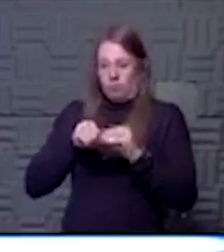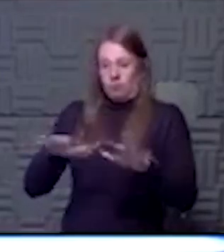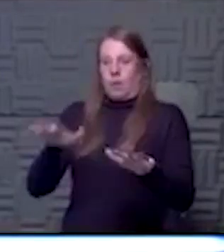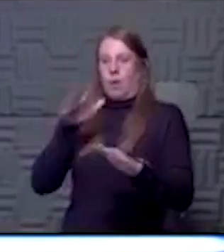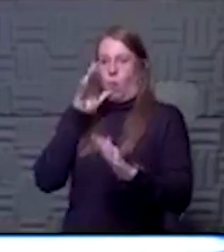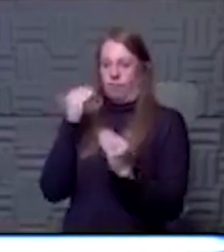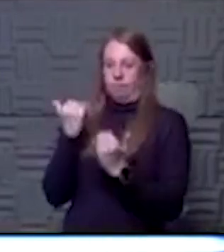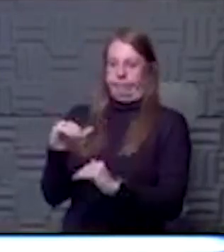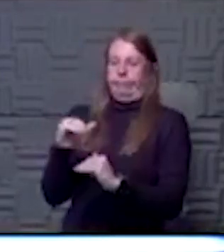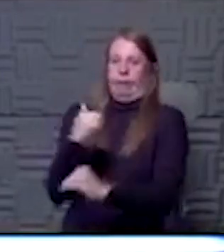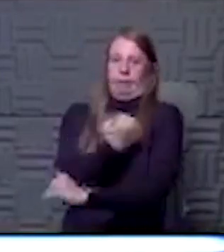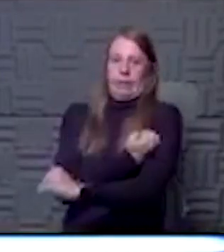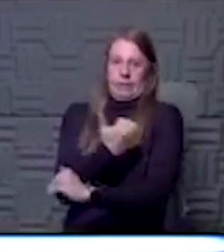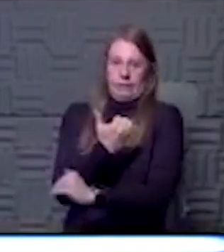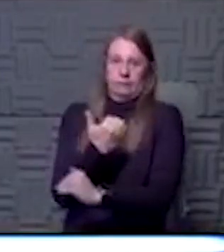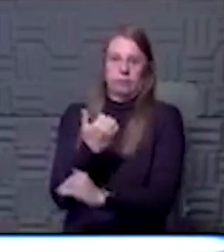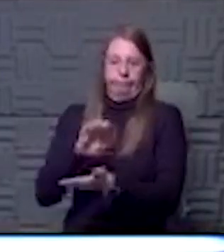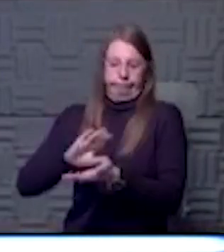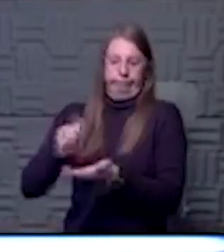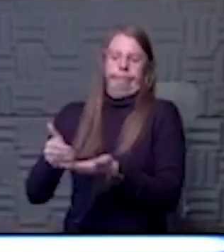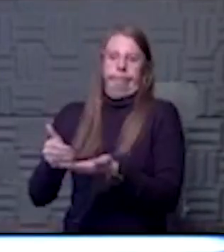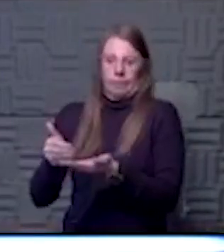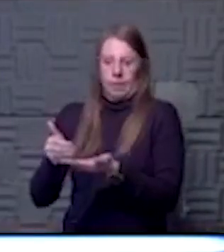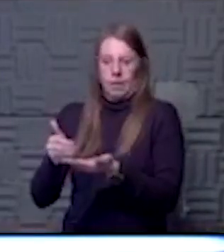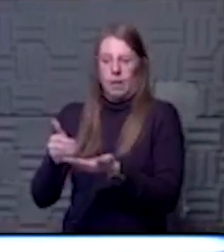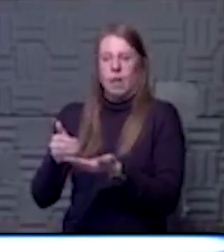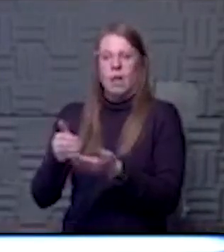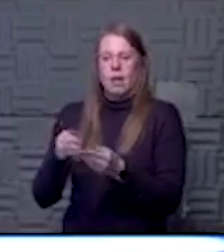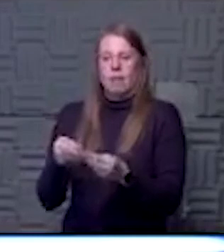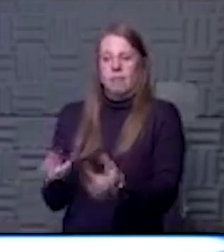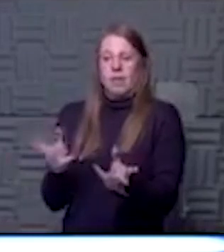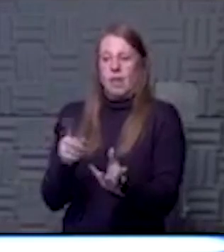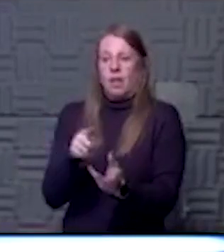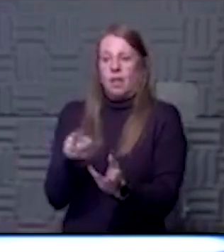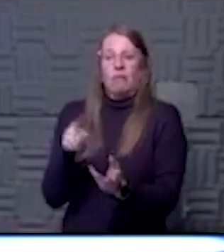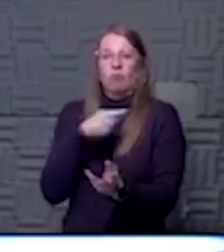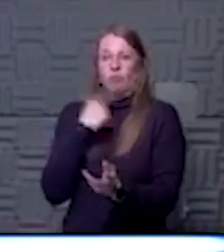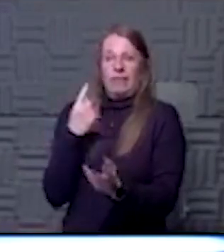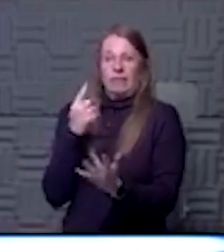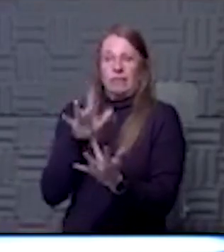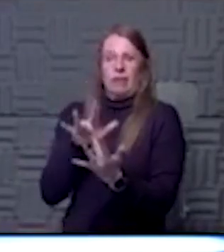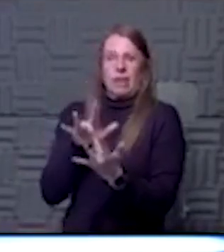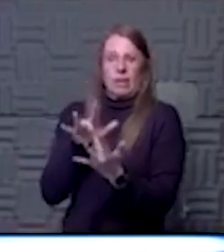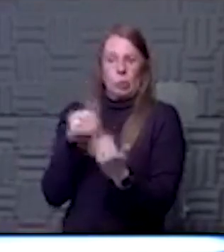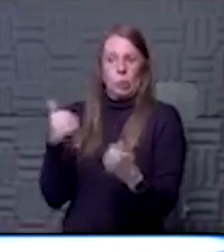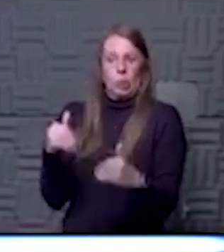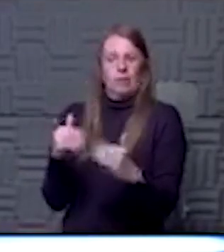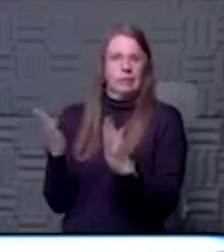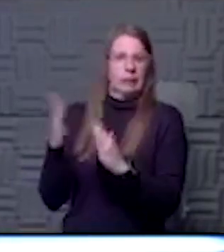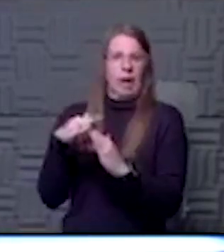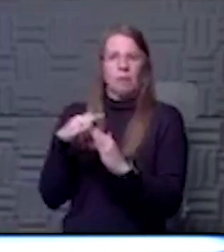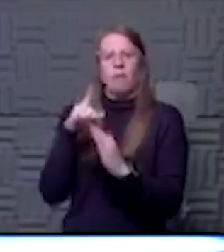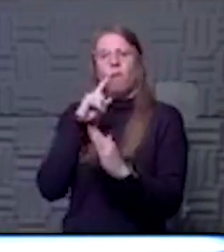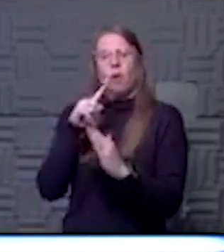at those that are at greatest risk of being in contact, healthcare workers. And in this